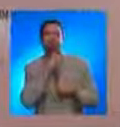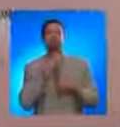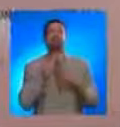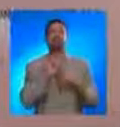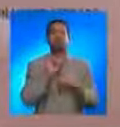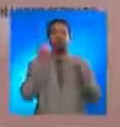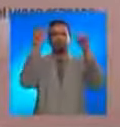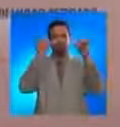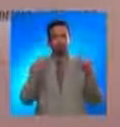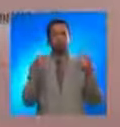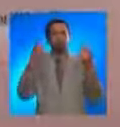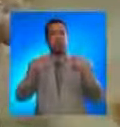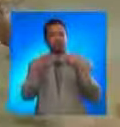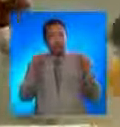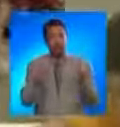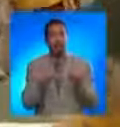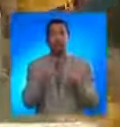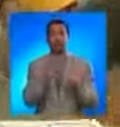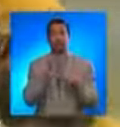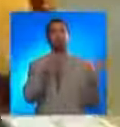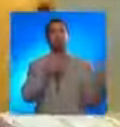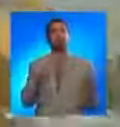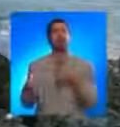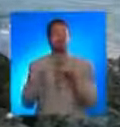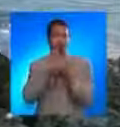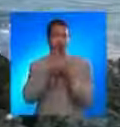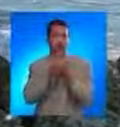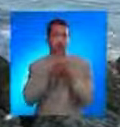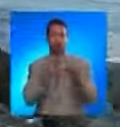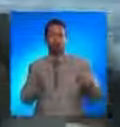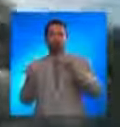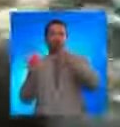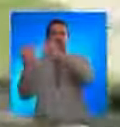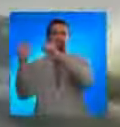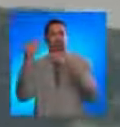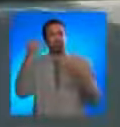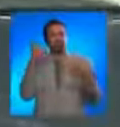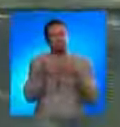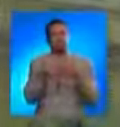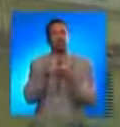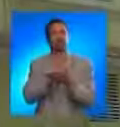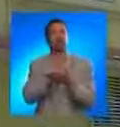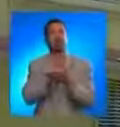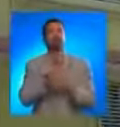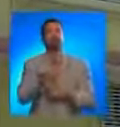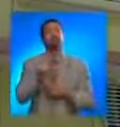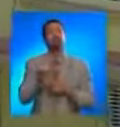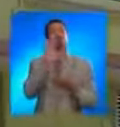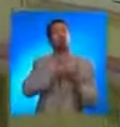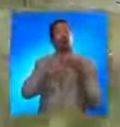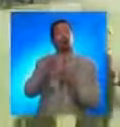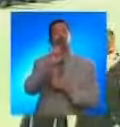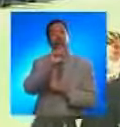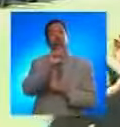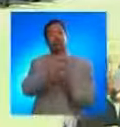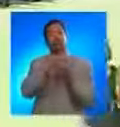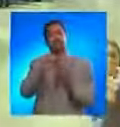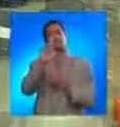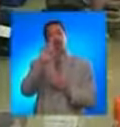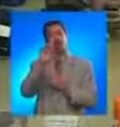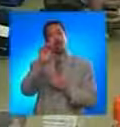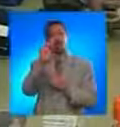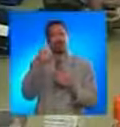drills, signs in dangerous areas, education, and an evacuation plan for schools in coastal areas. The San Carlos Private